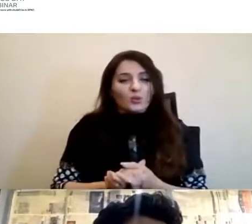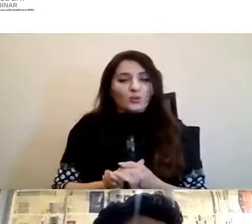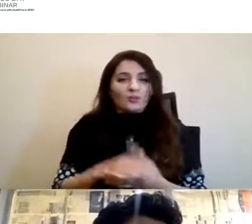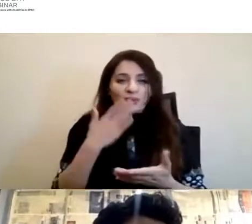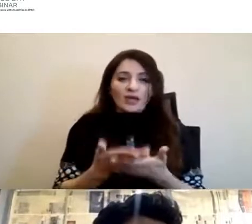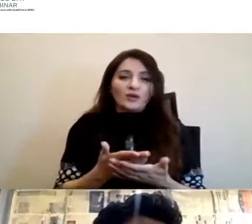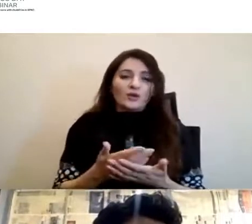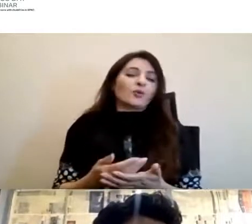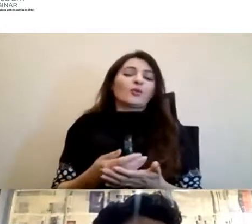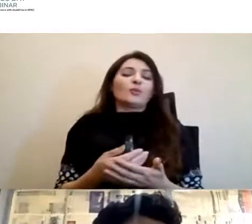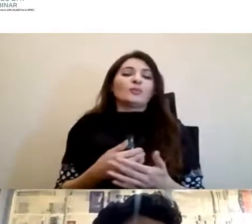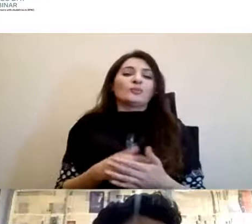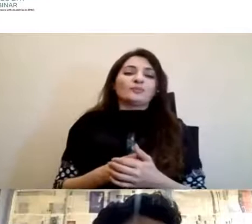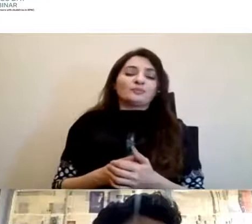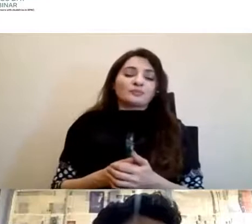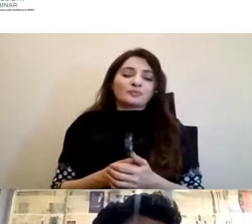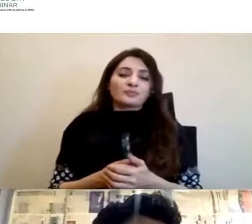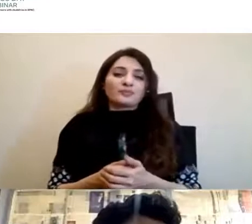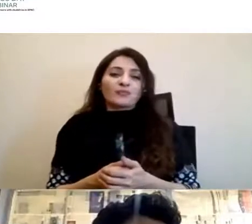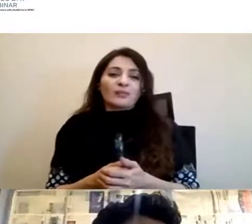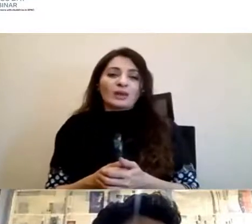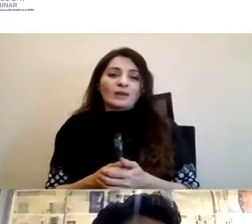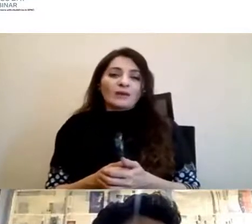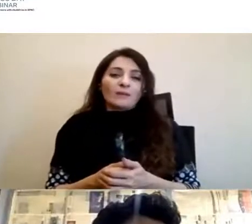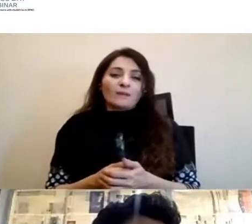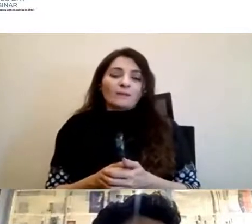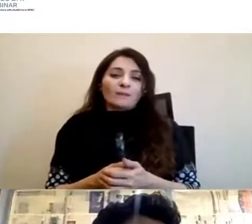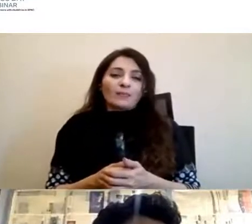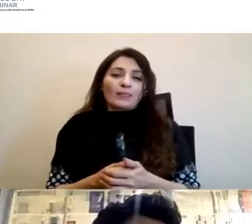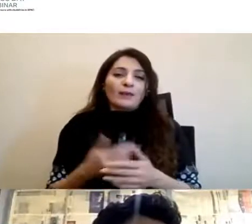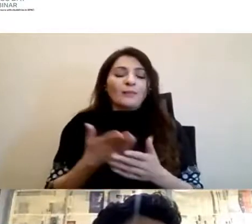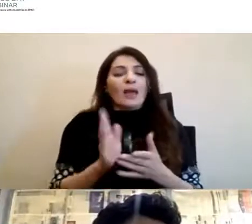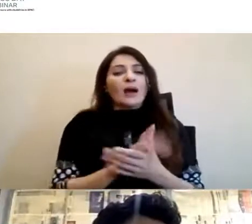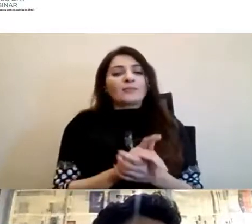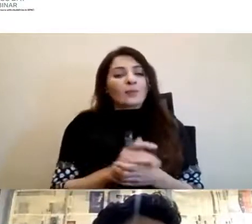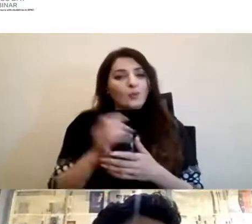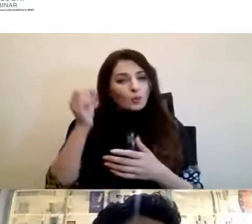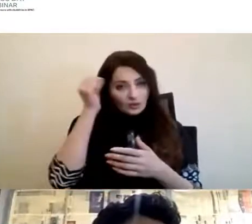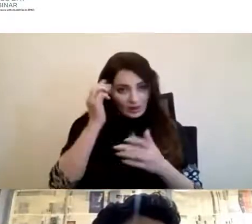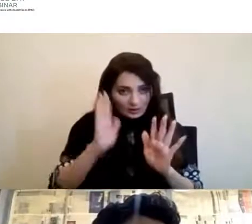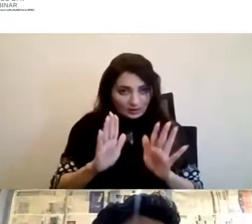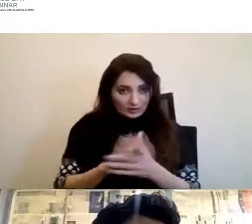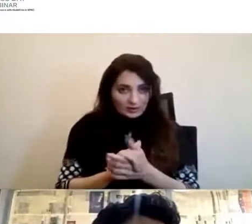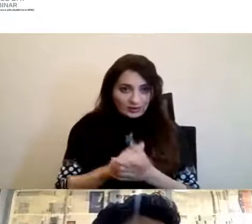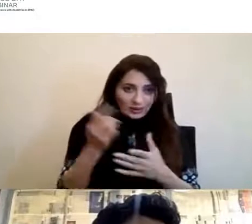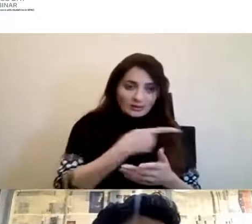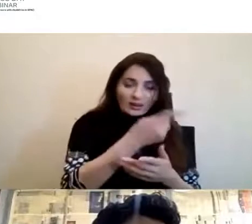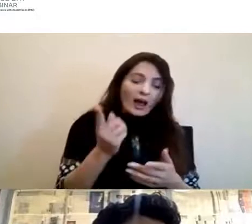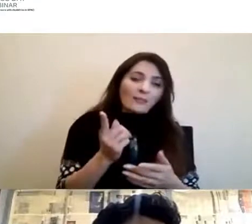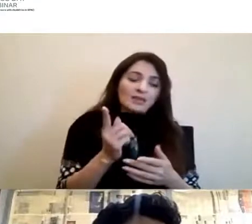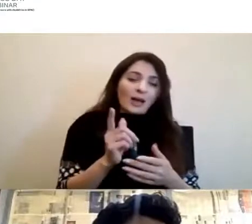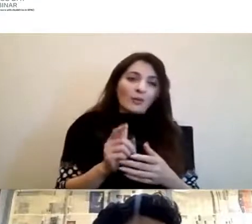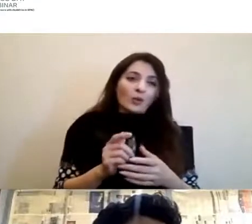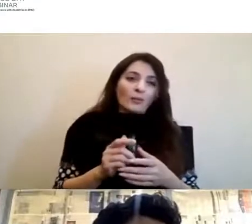much, Monica. Just want to remind all the folks we have in the audience that you can share your questions